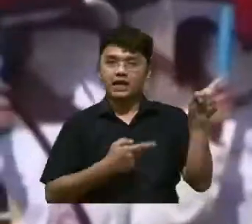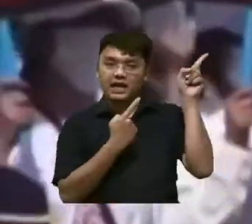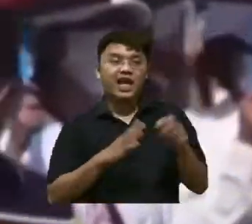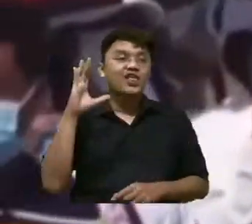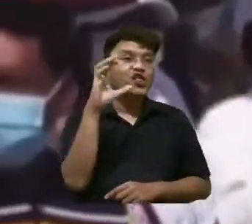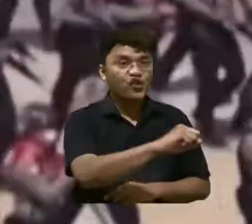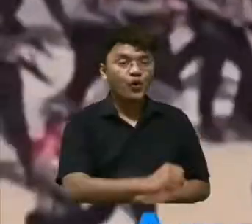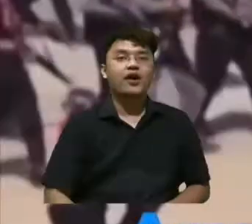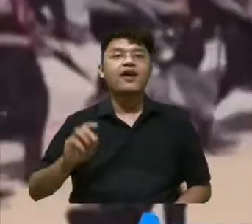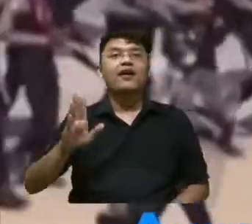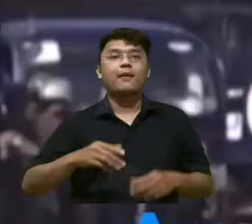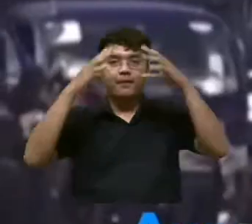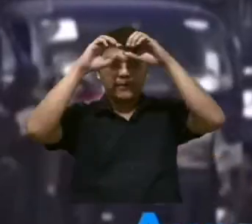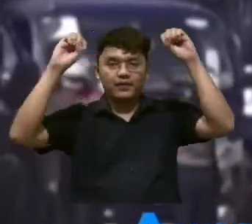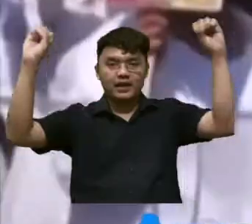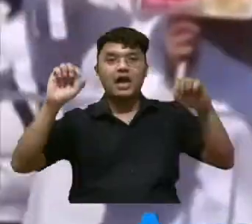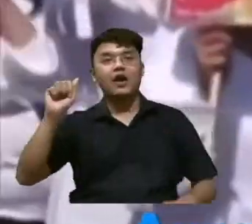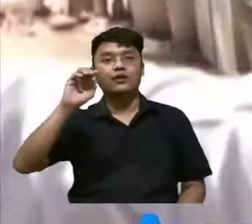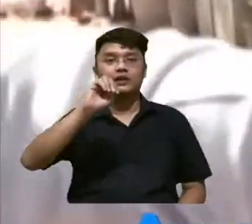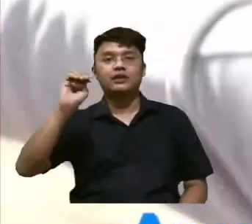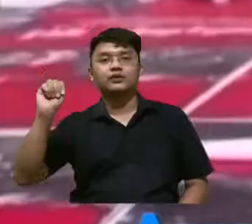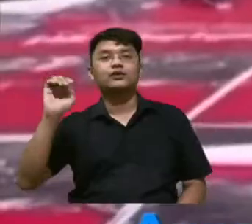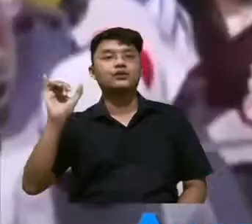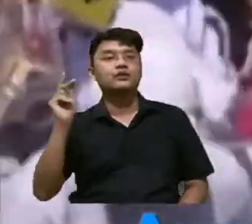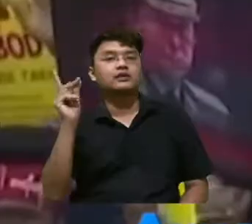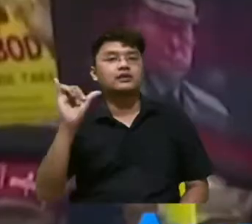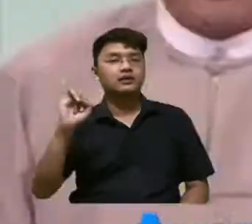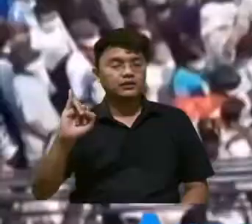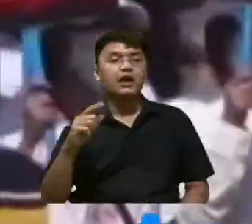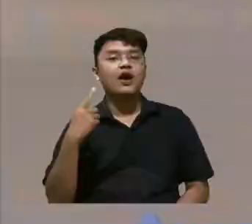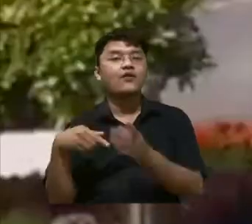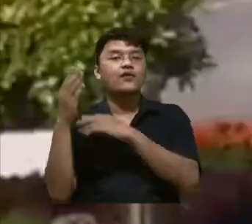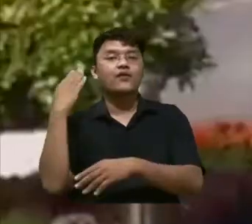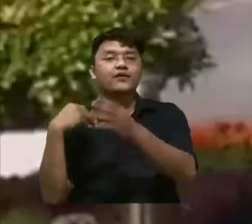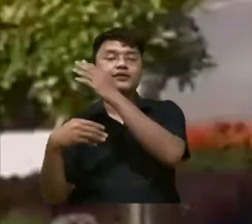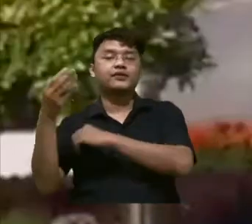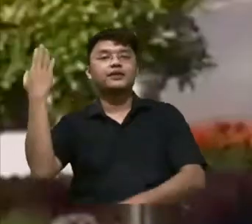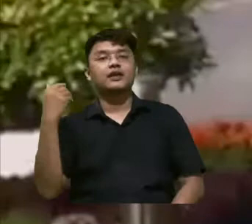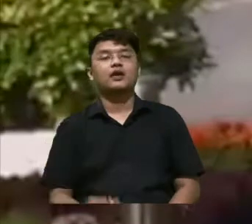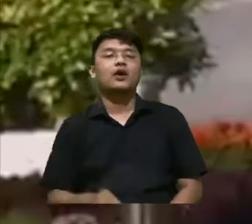took elected leader Aung San Suu Kyi to be a prisoner a few weeks ago.